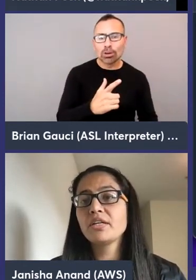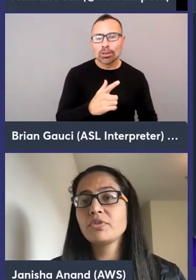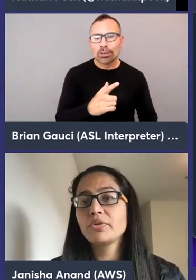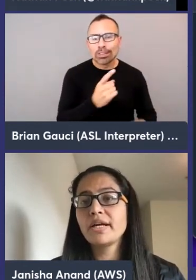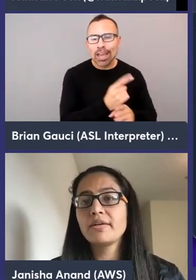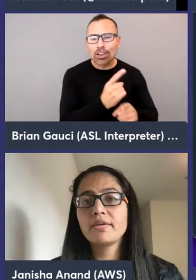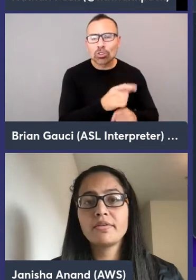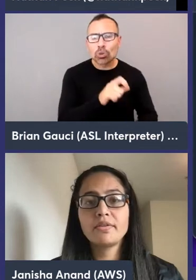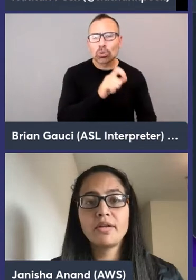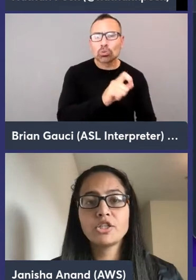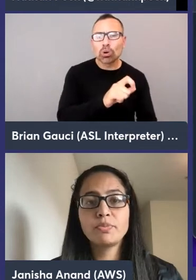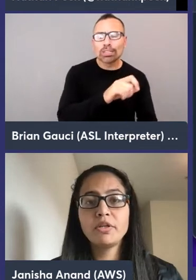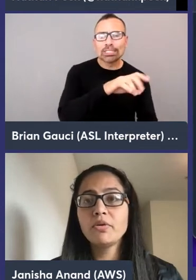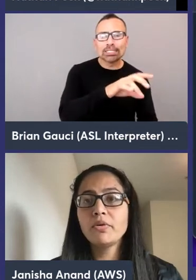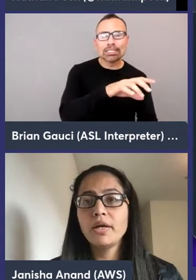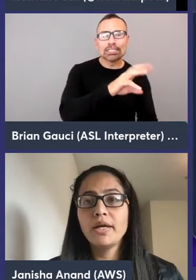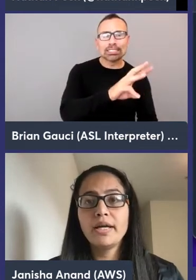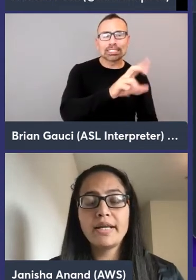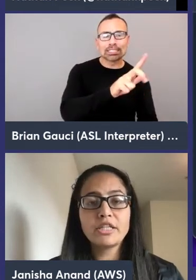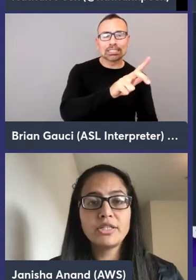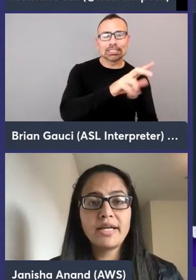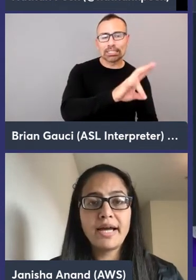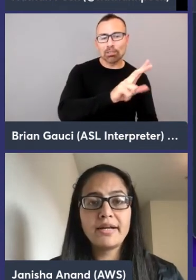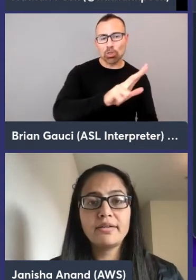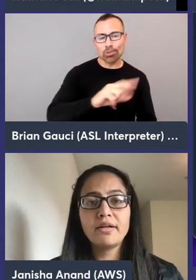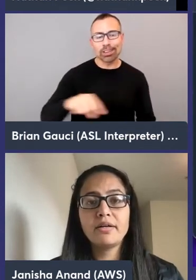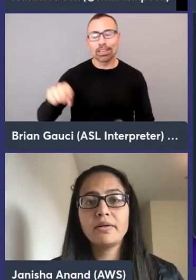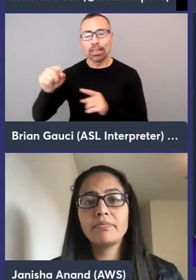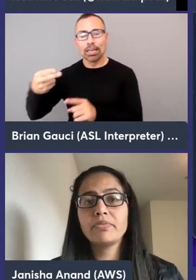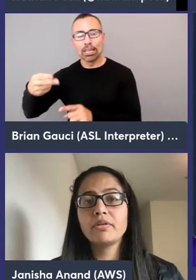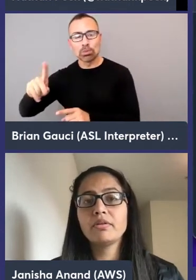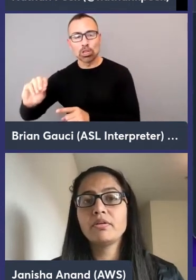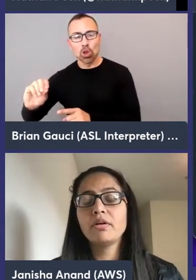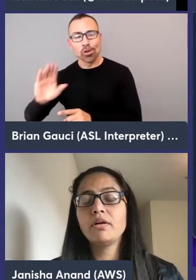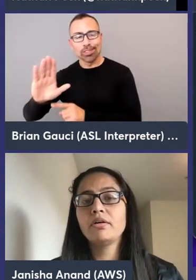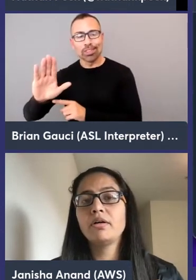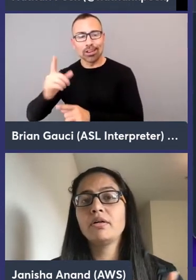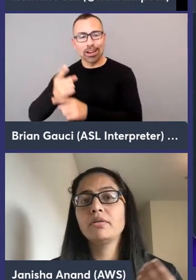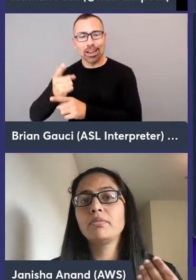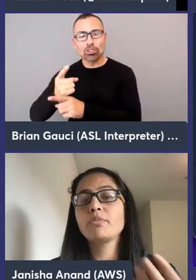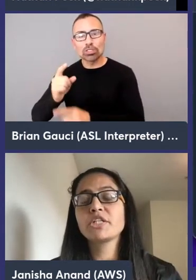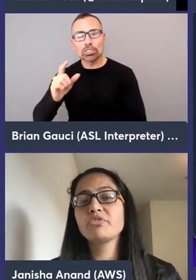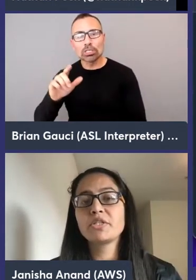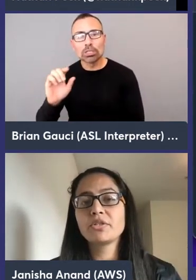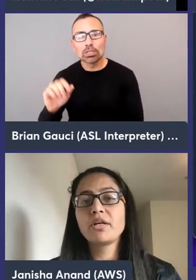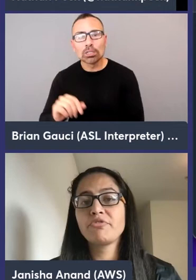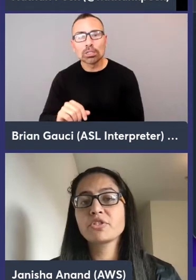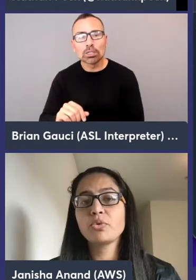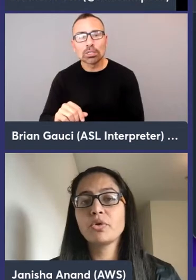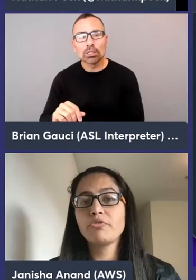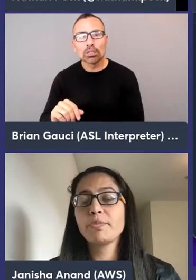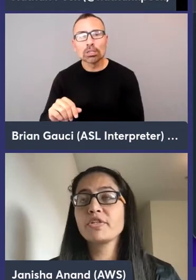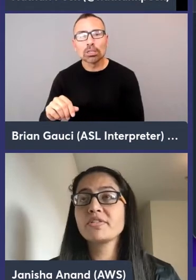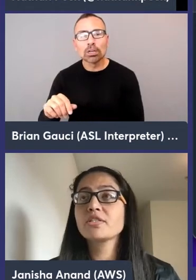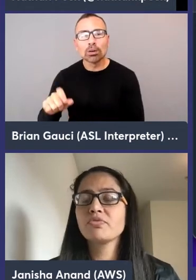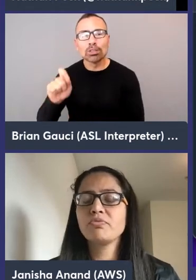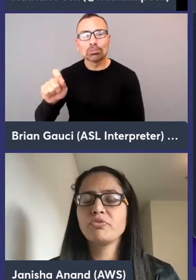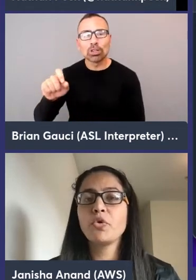0.673, and if you look at HPO, it actually had a objective metric F1 score